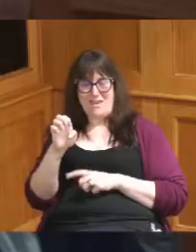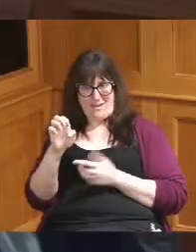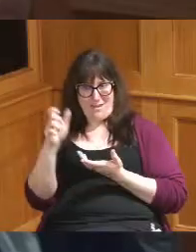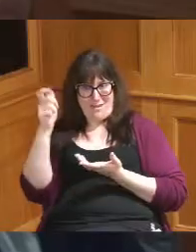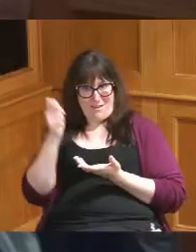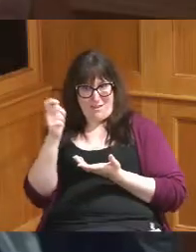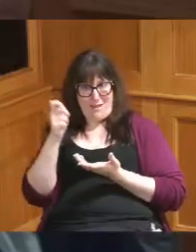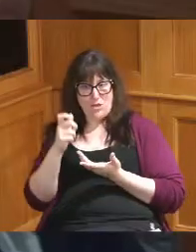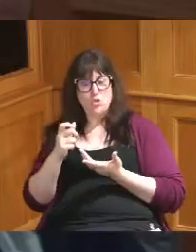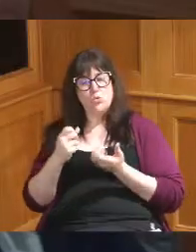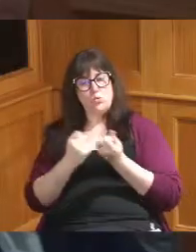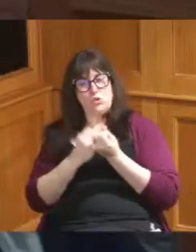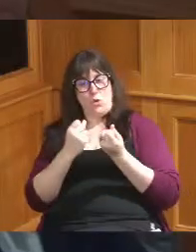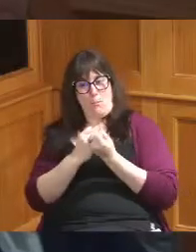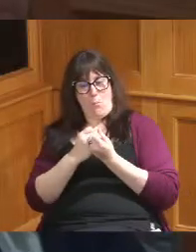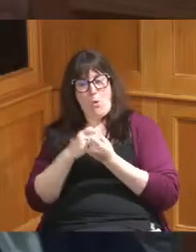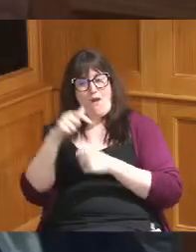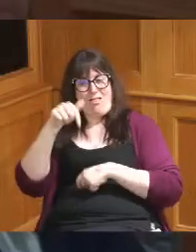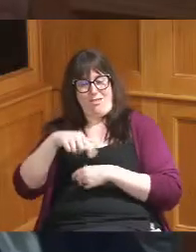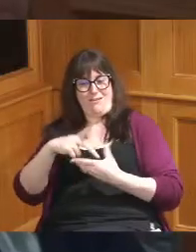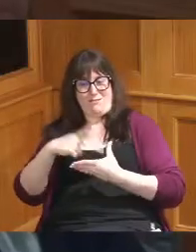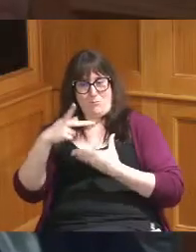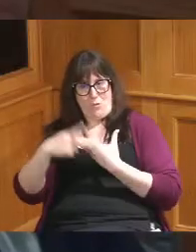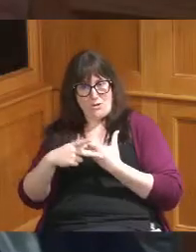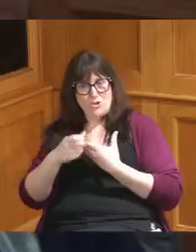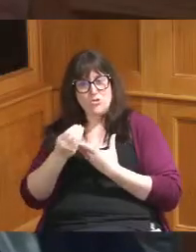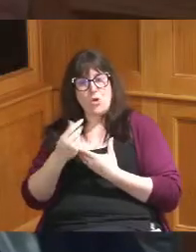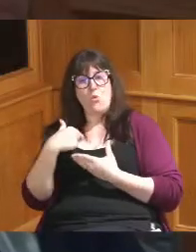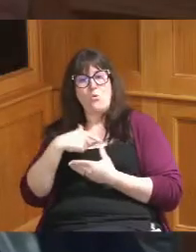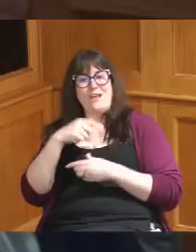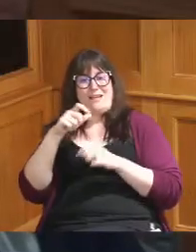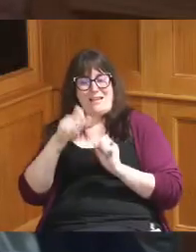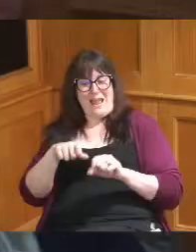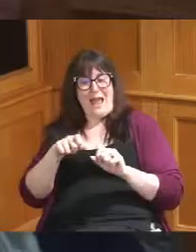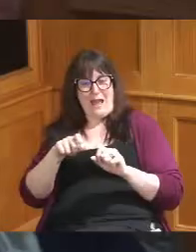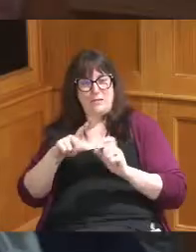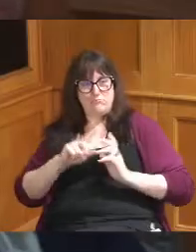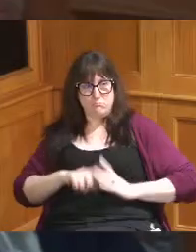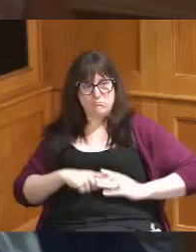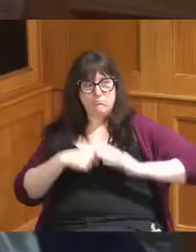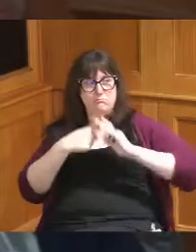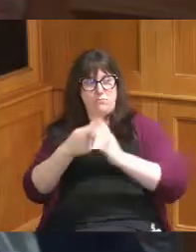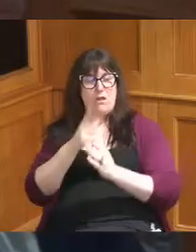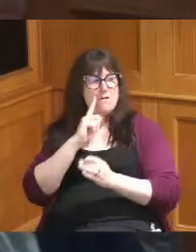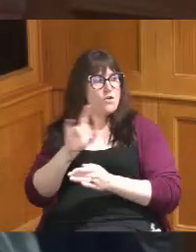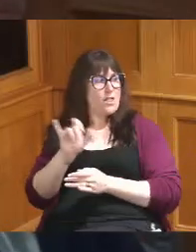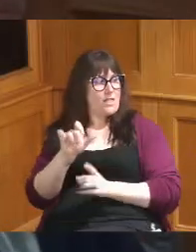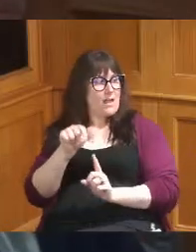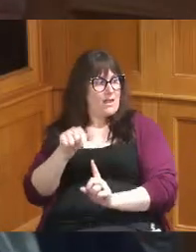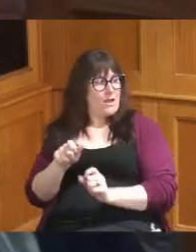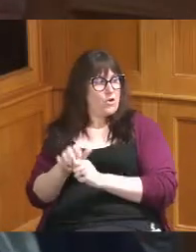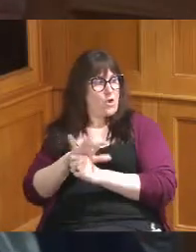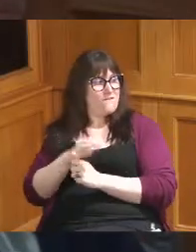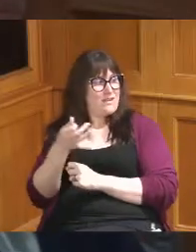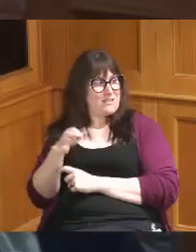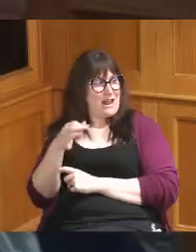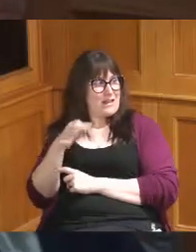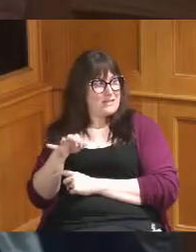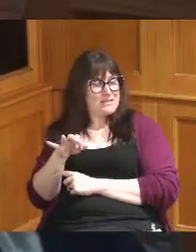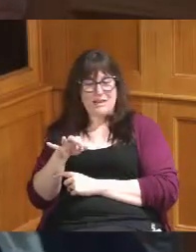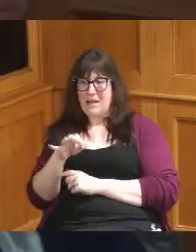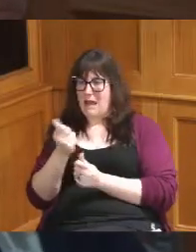support the platform. So when we need to mobilize for something such as a COVID-19 or influenza, the